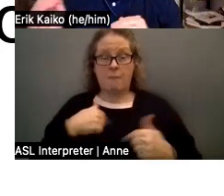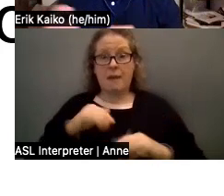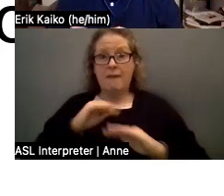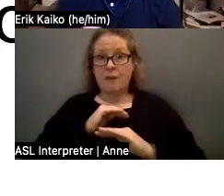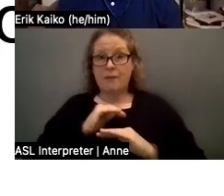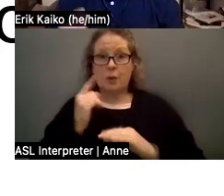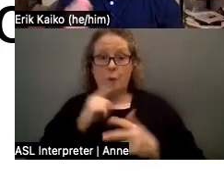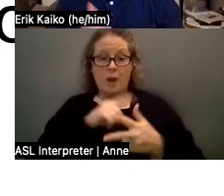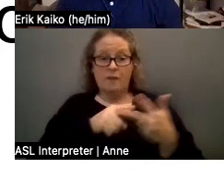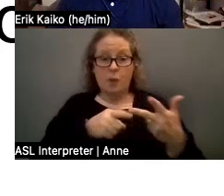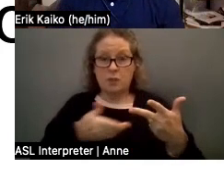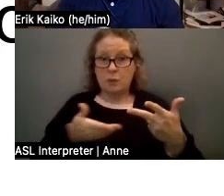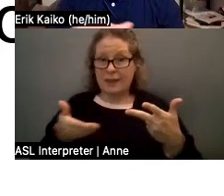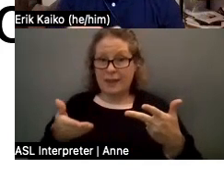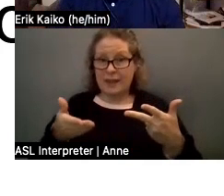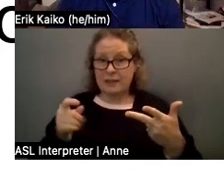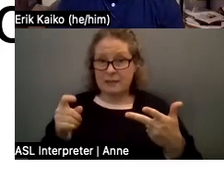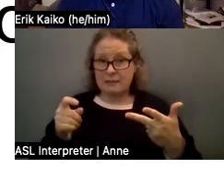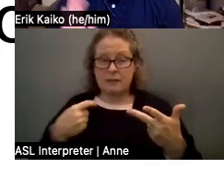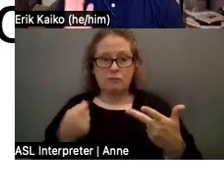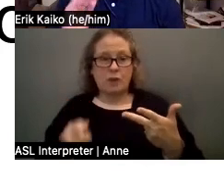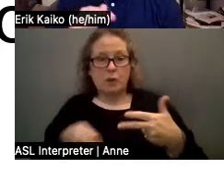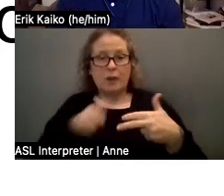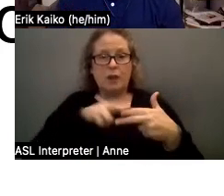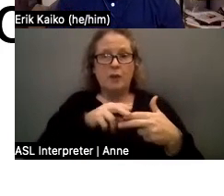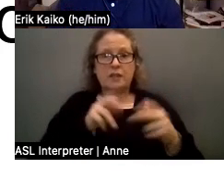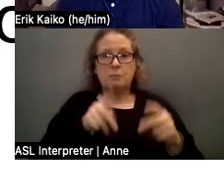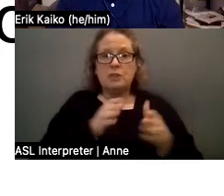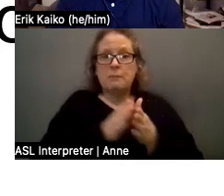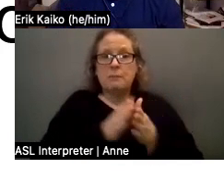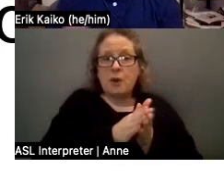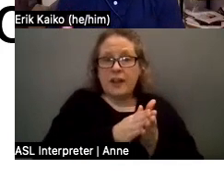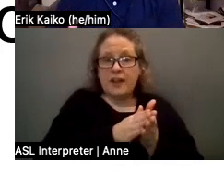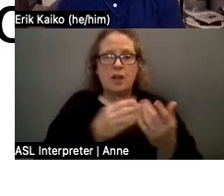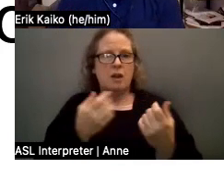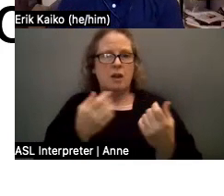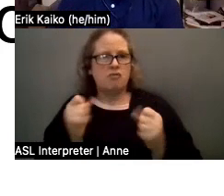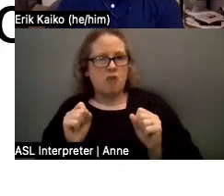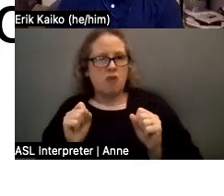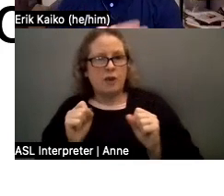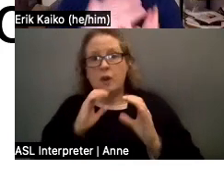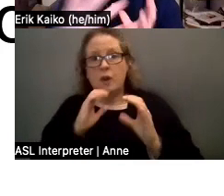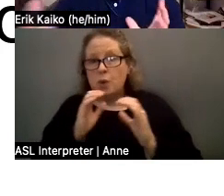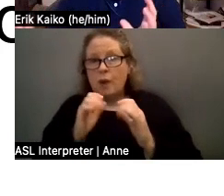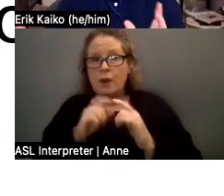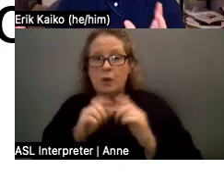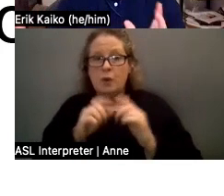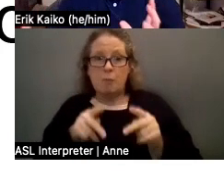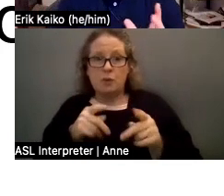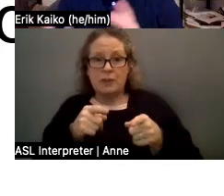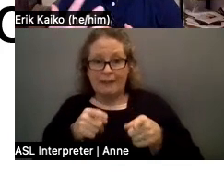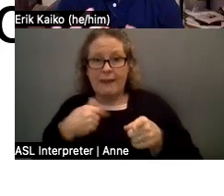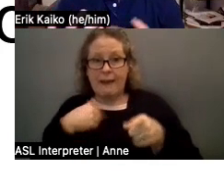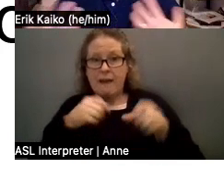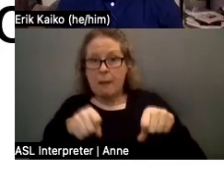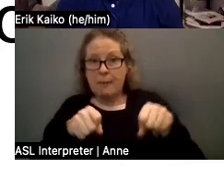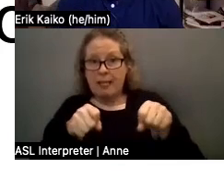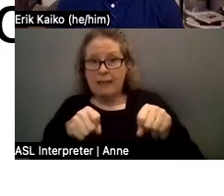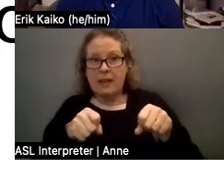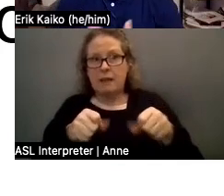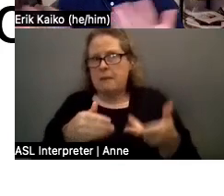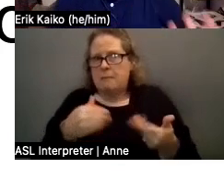three things? Am I trying to increase somebody's motivation? Am I trying to communicate to somebody that they have an ability that maybe they did